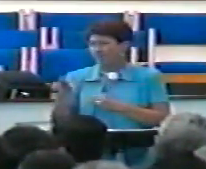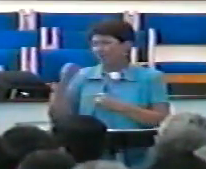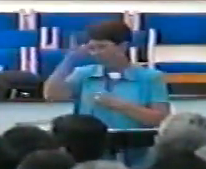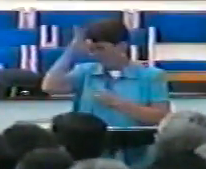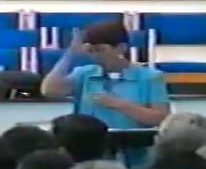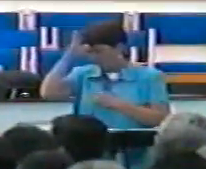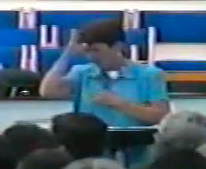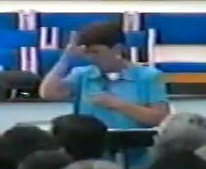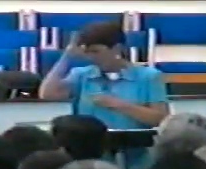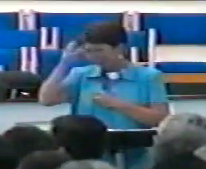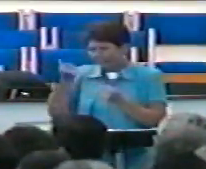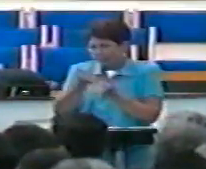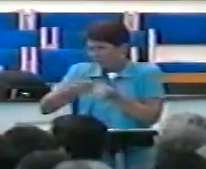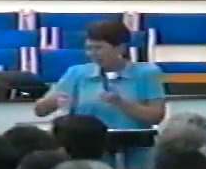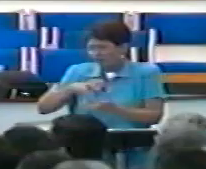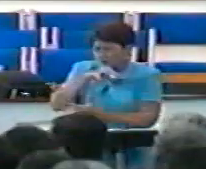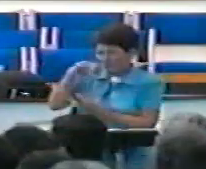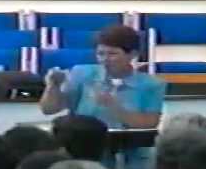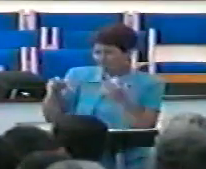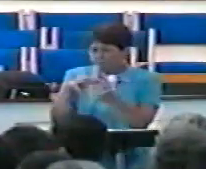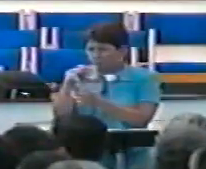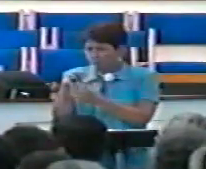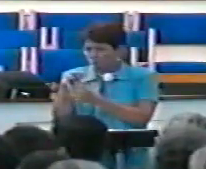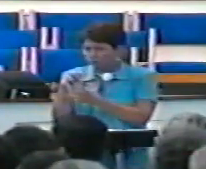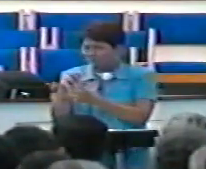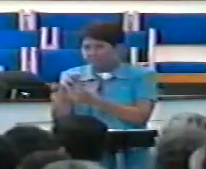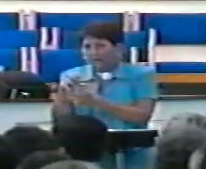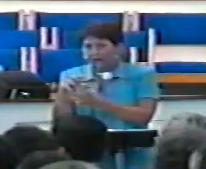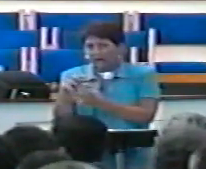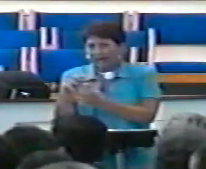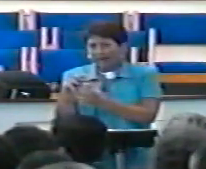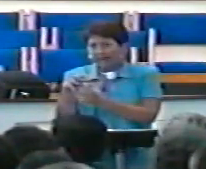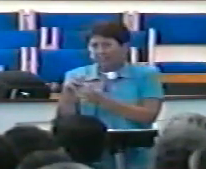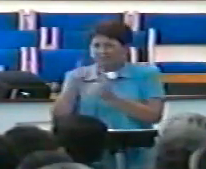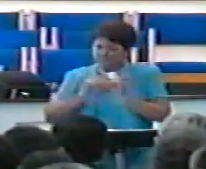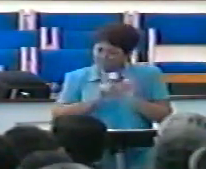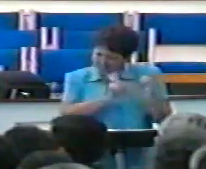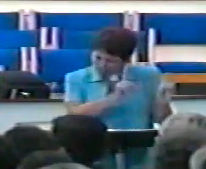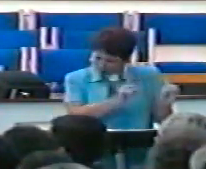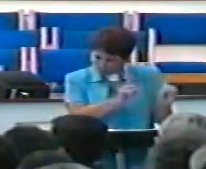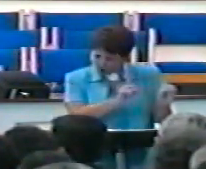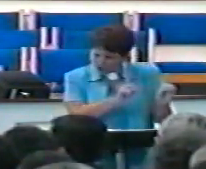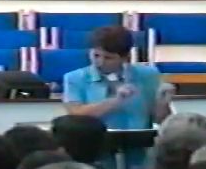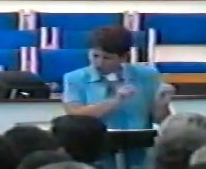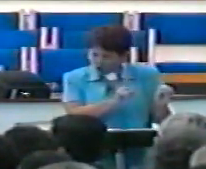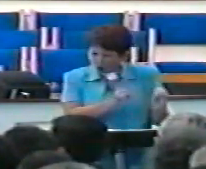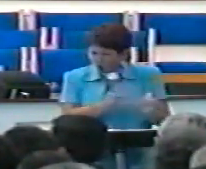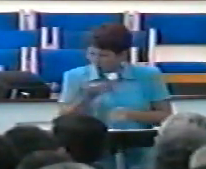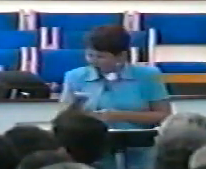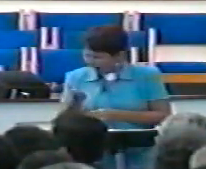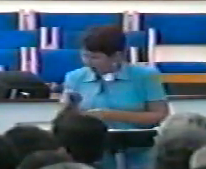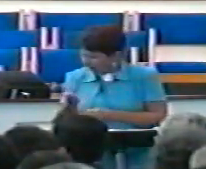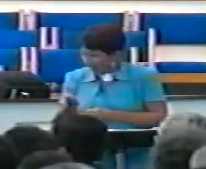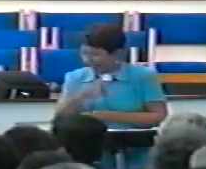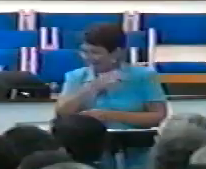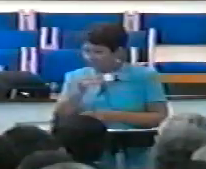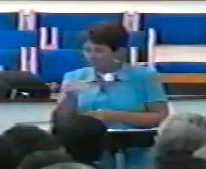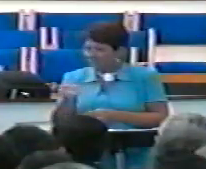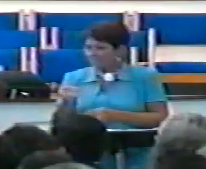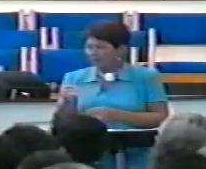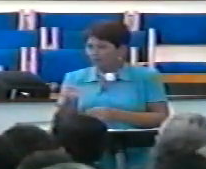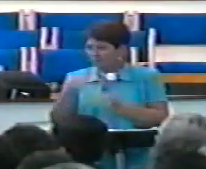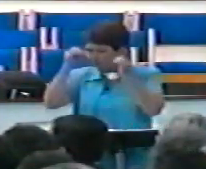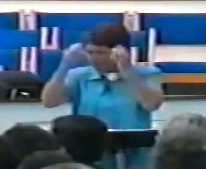The nine disciples who remained behind were down and they were being questioned by the scribes. And all of a sudden